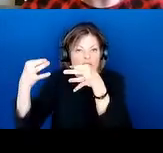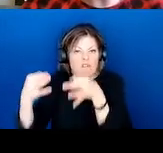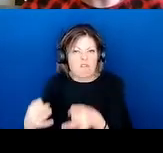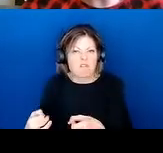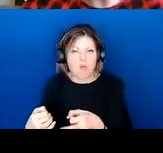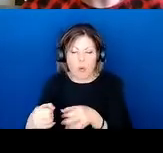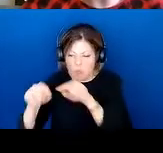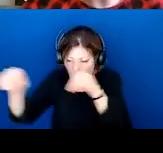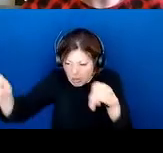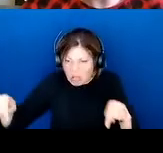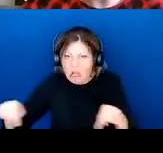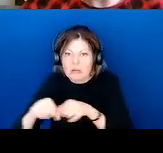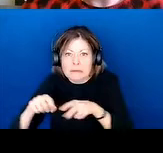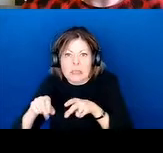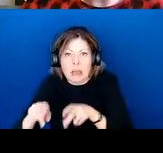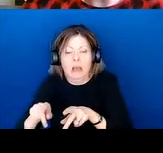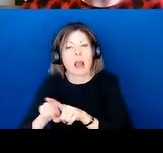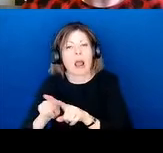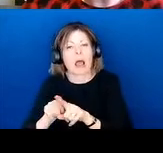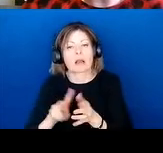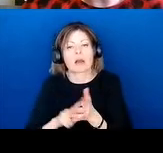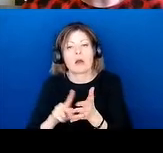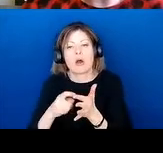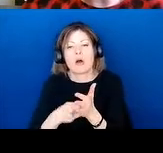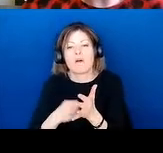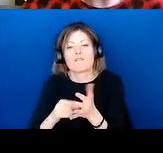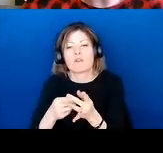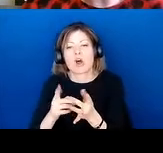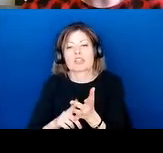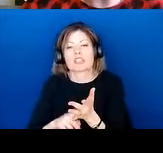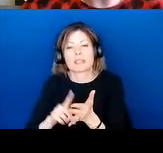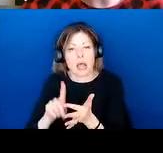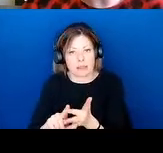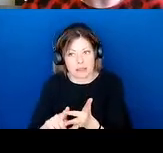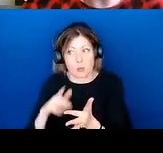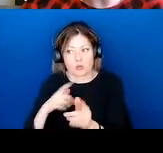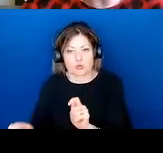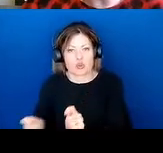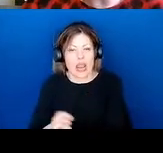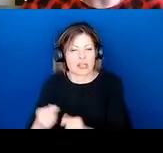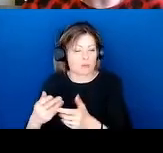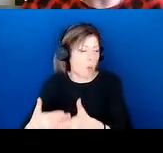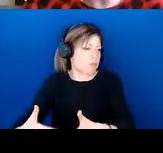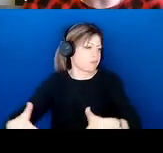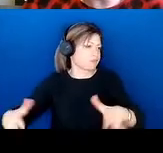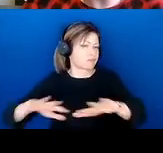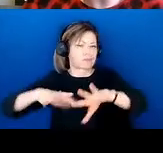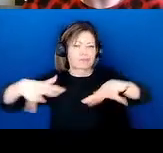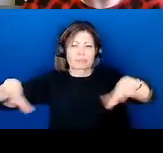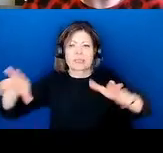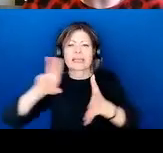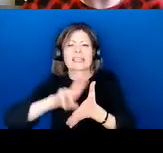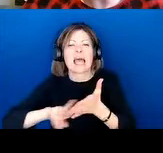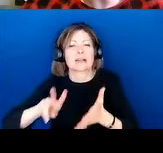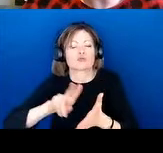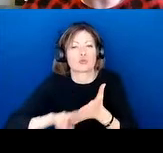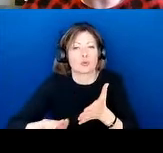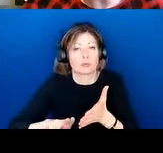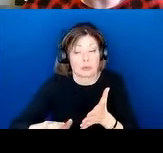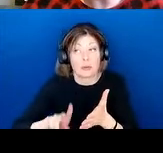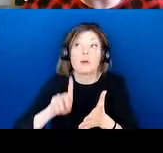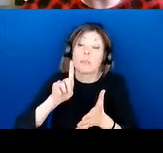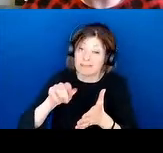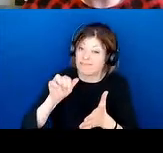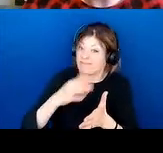such as Versailles, and a move towards a more natural appearance to parks and gardens, albeit man-made.